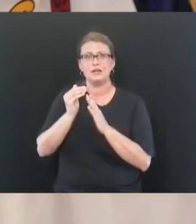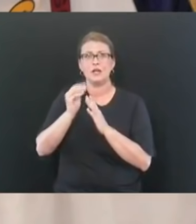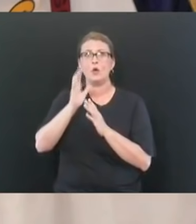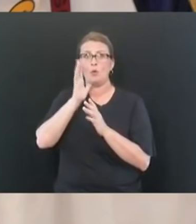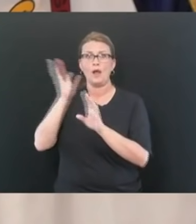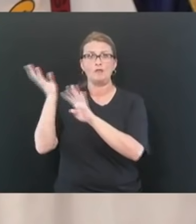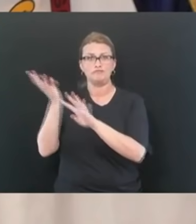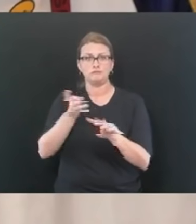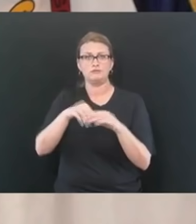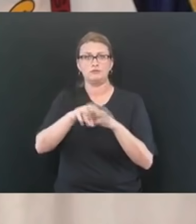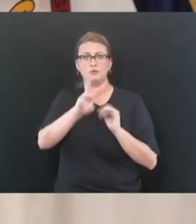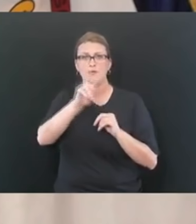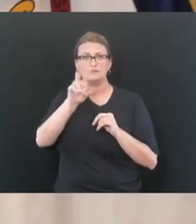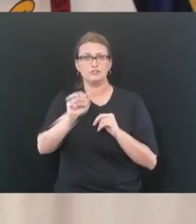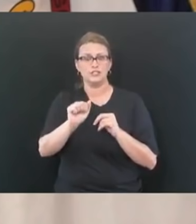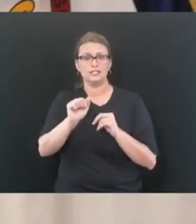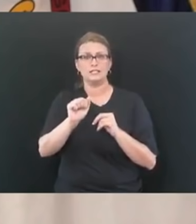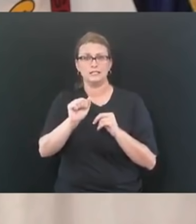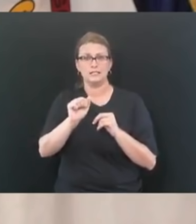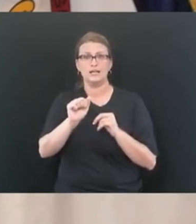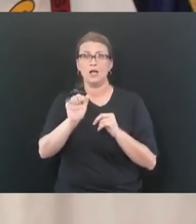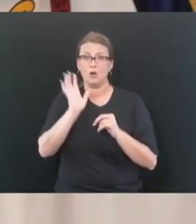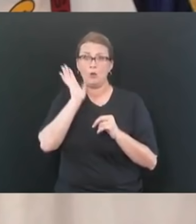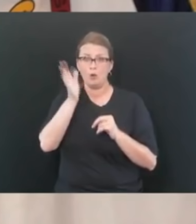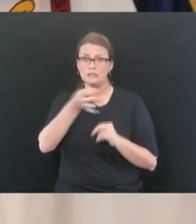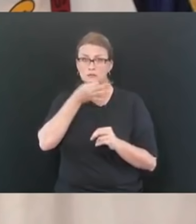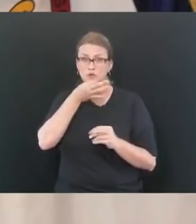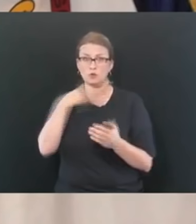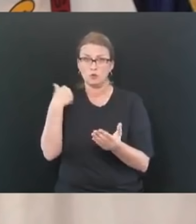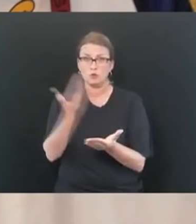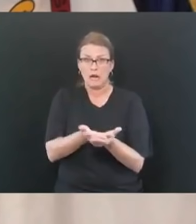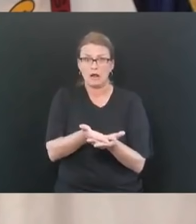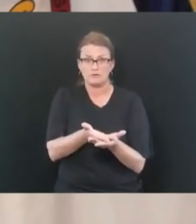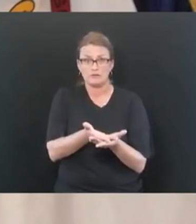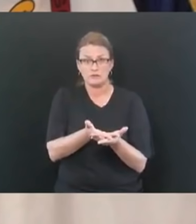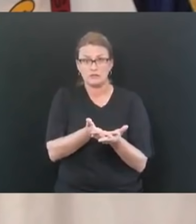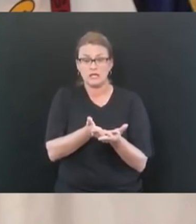West Virginia, and it's going to flow in pretty daggum soon. And it's going to flow in